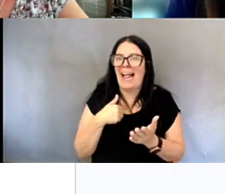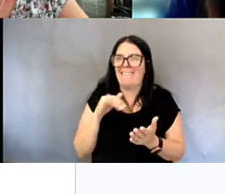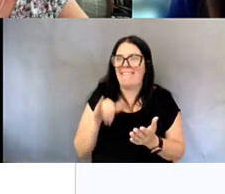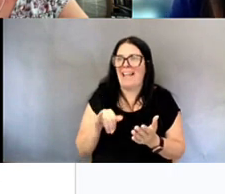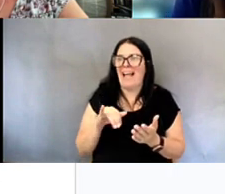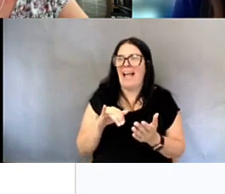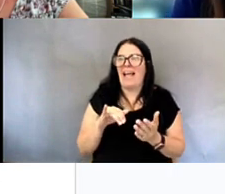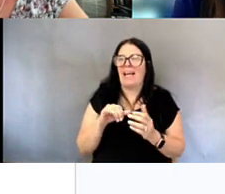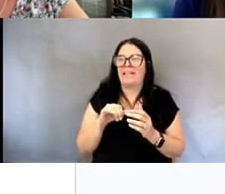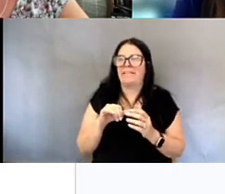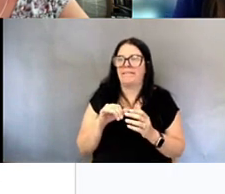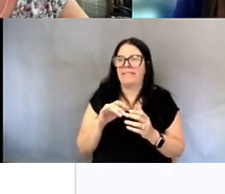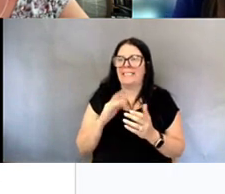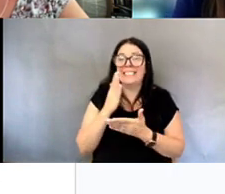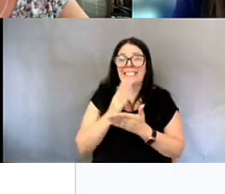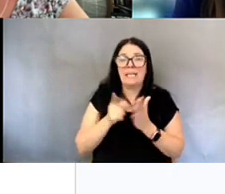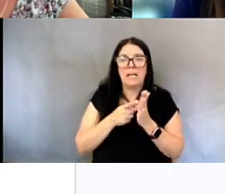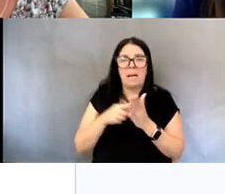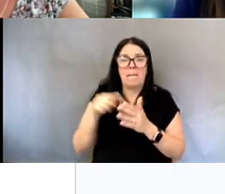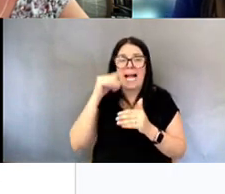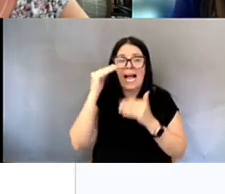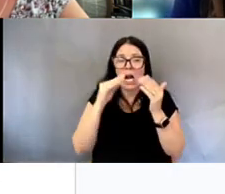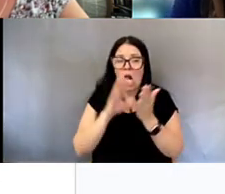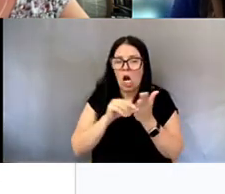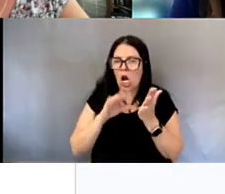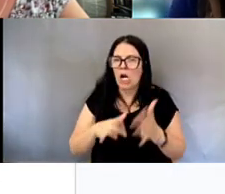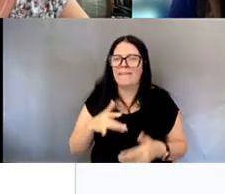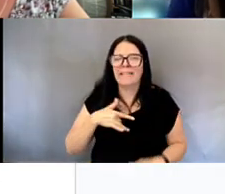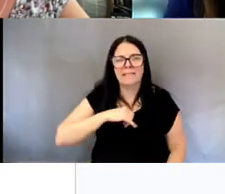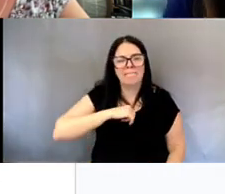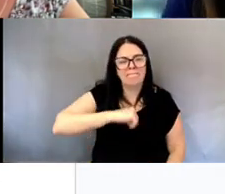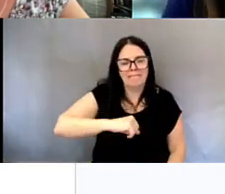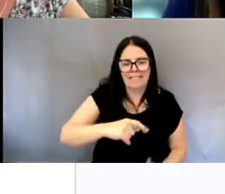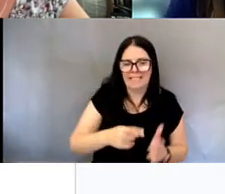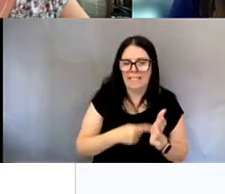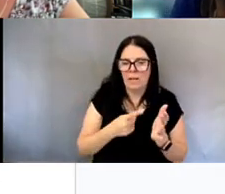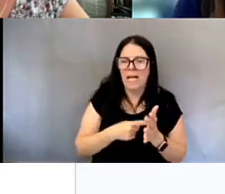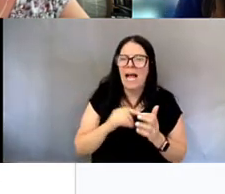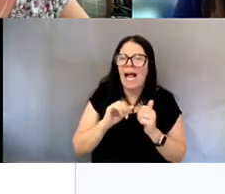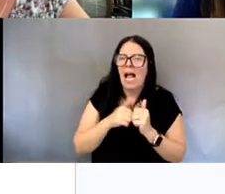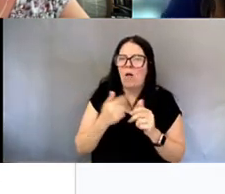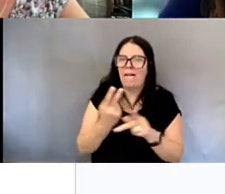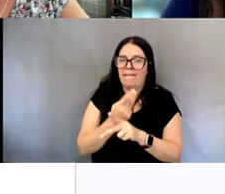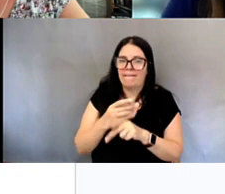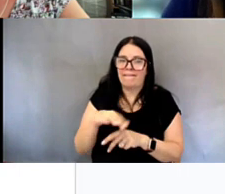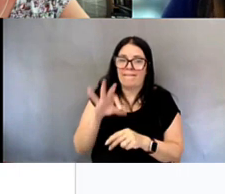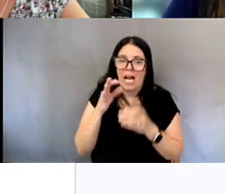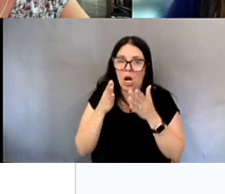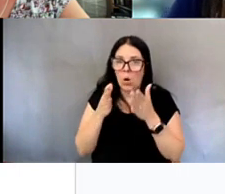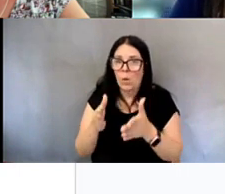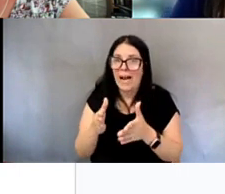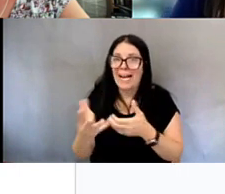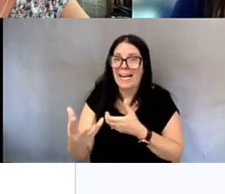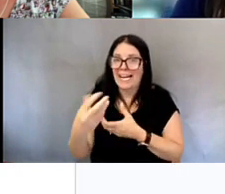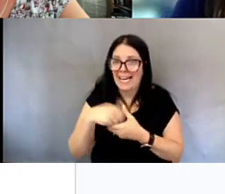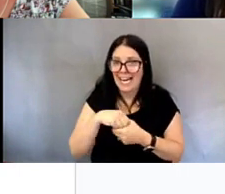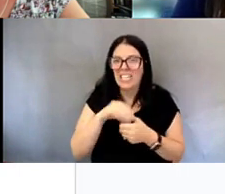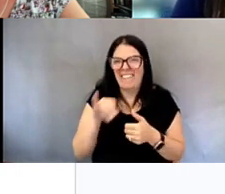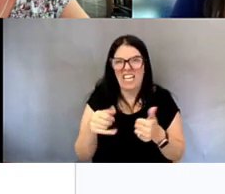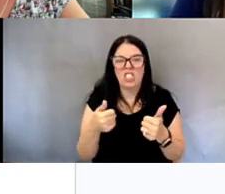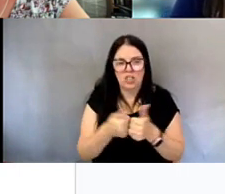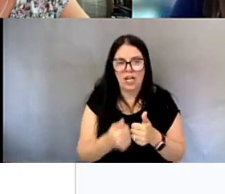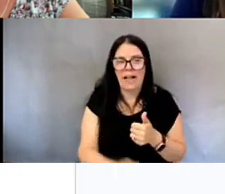often from some of the adult learners, and finding a way to engage is a challenge.